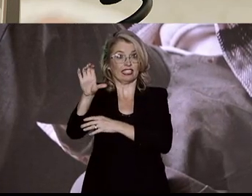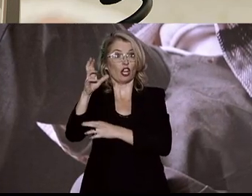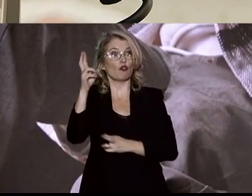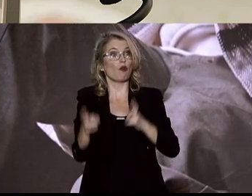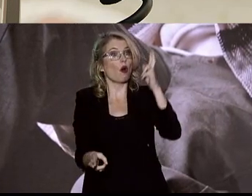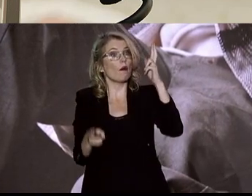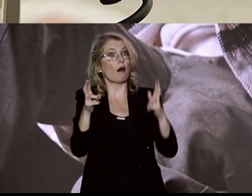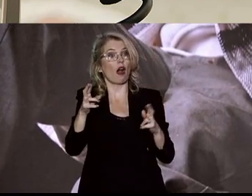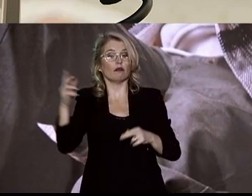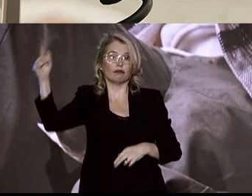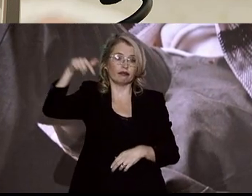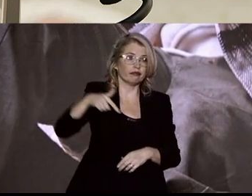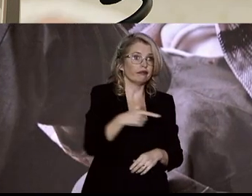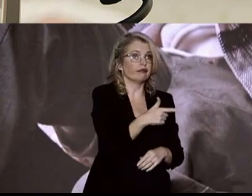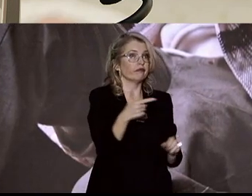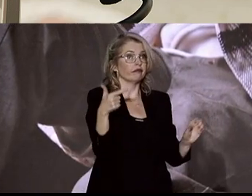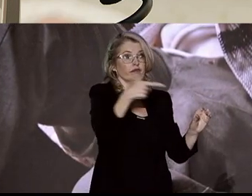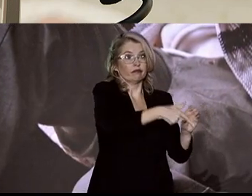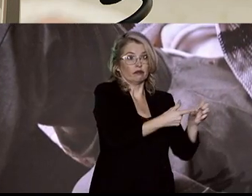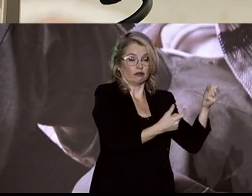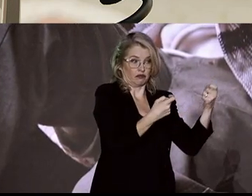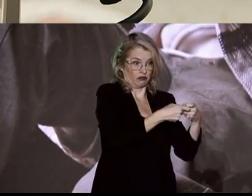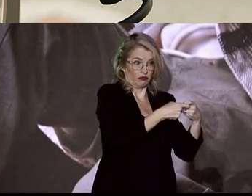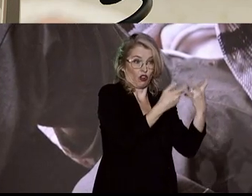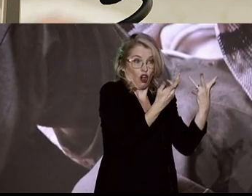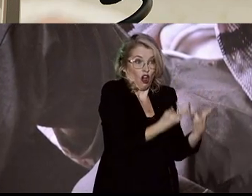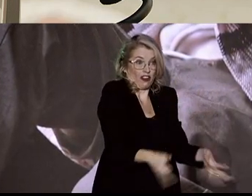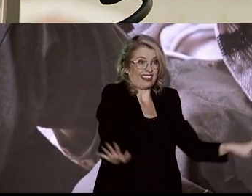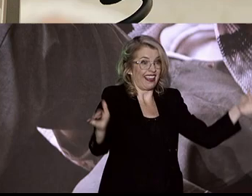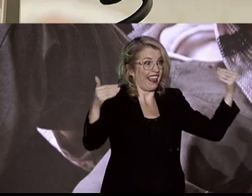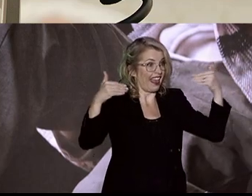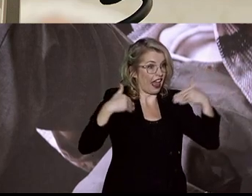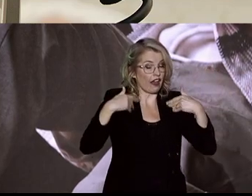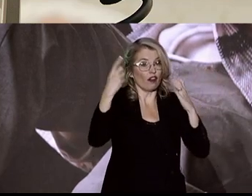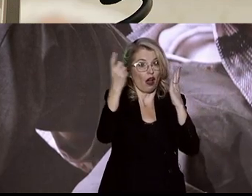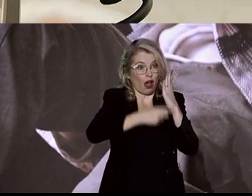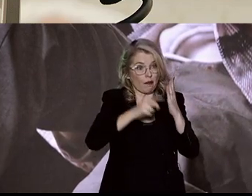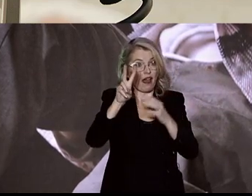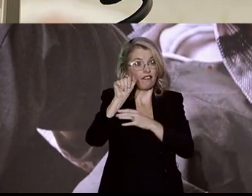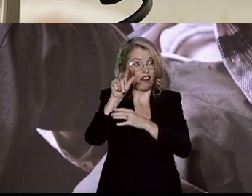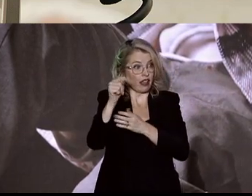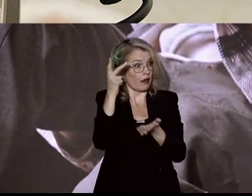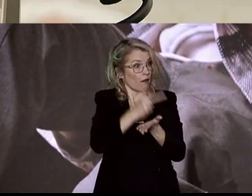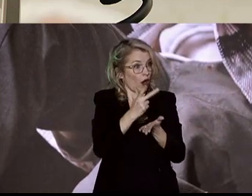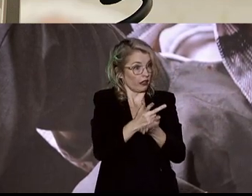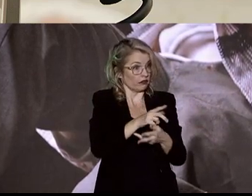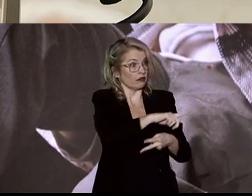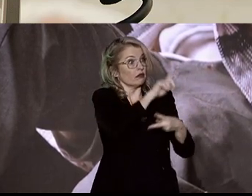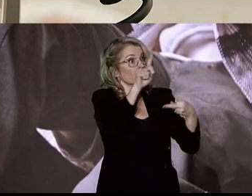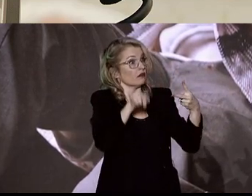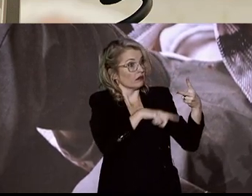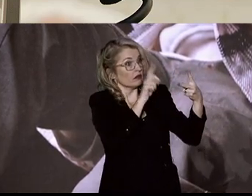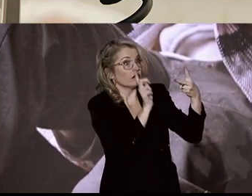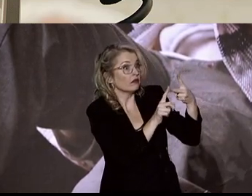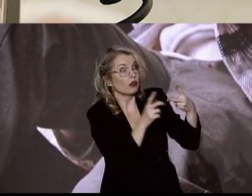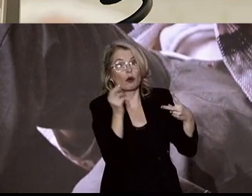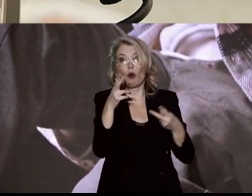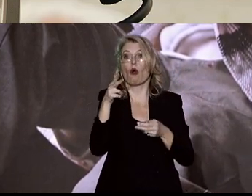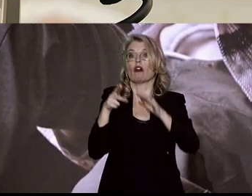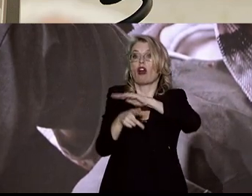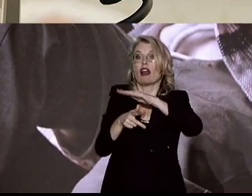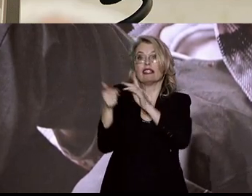be deployed in garages that already have automated valet parking, or in garages that